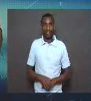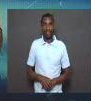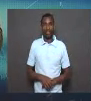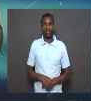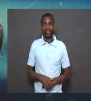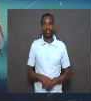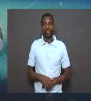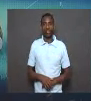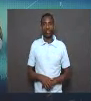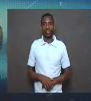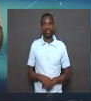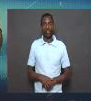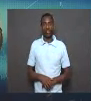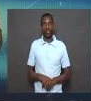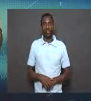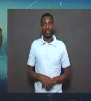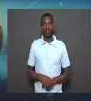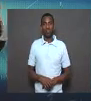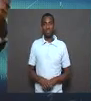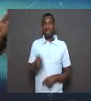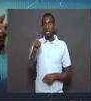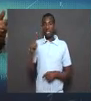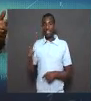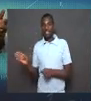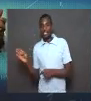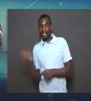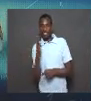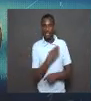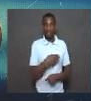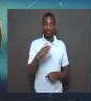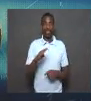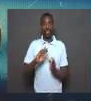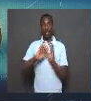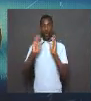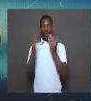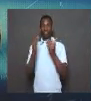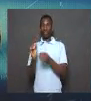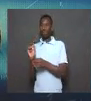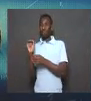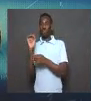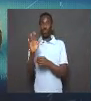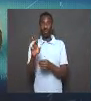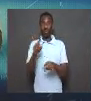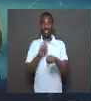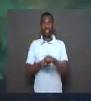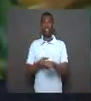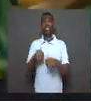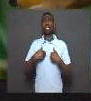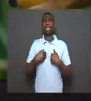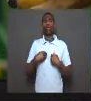But what about if we throw a tennis ball and record this motion?